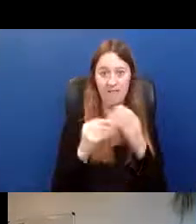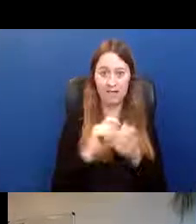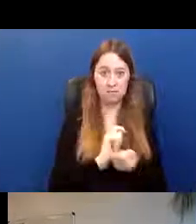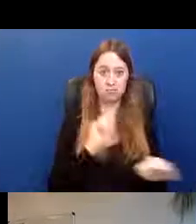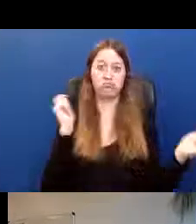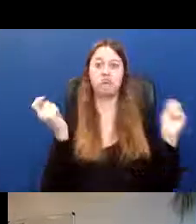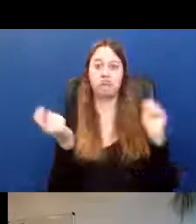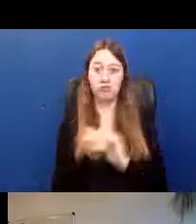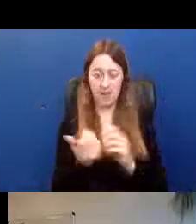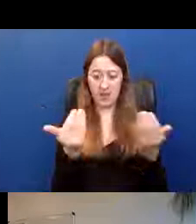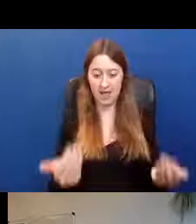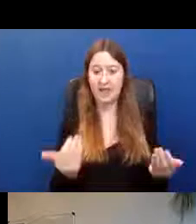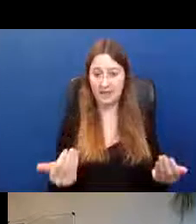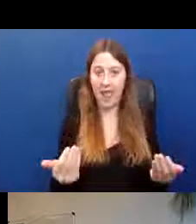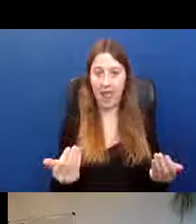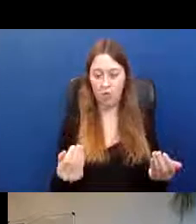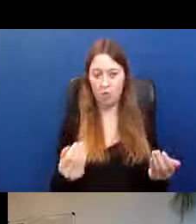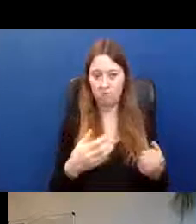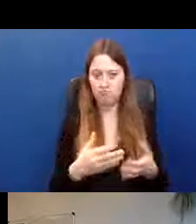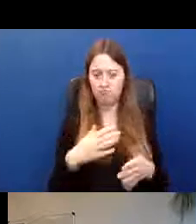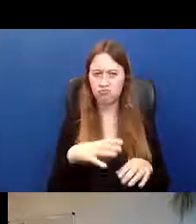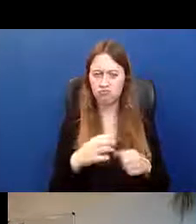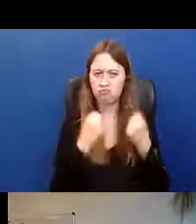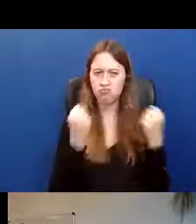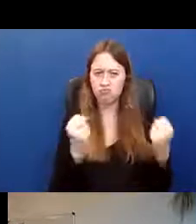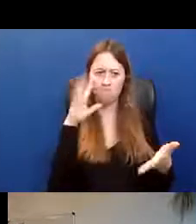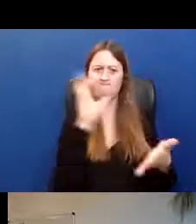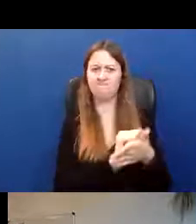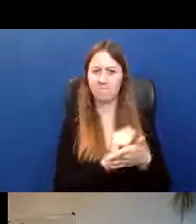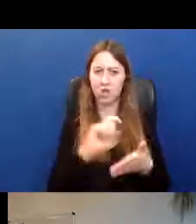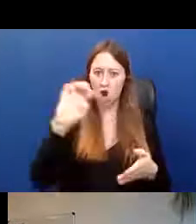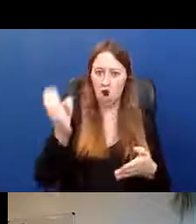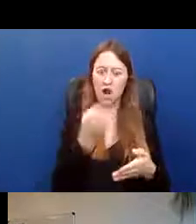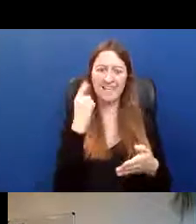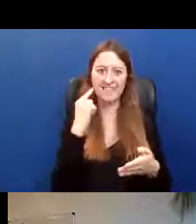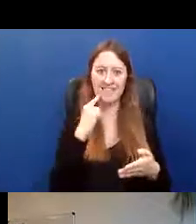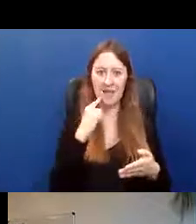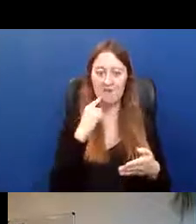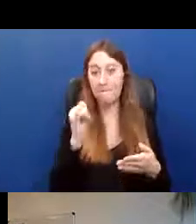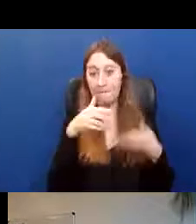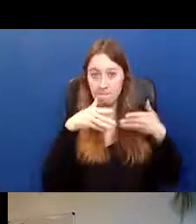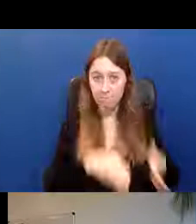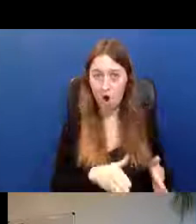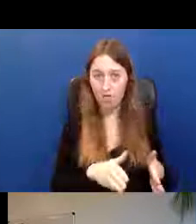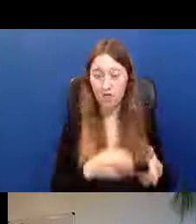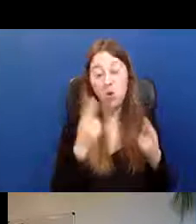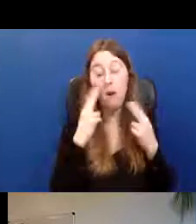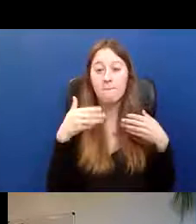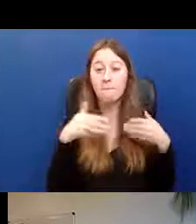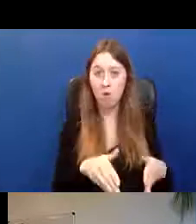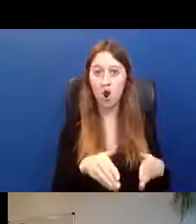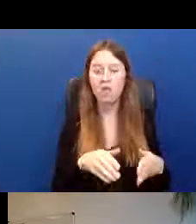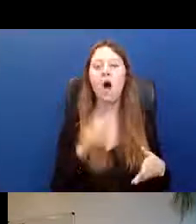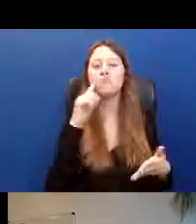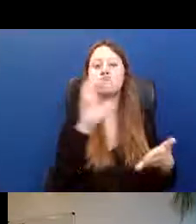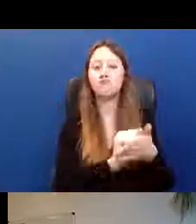children are getting diagnosed as being deaf at a much earlier age than previously, usually at birth. They have opportunities